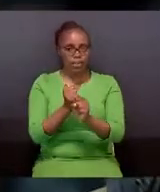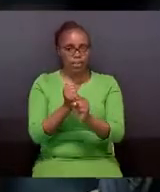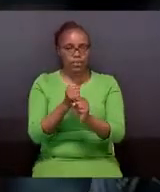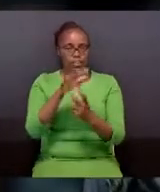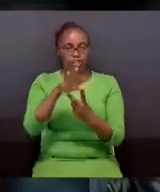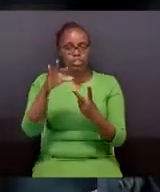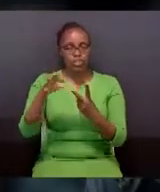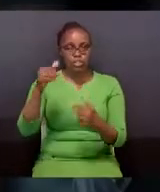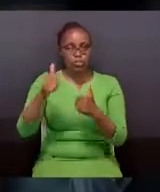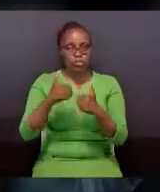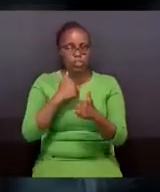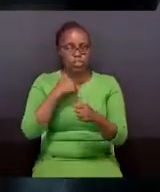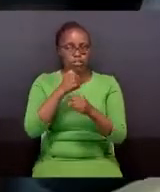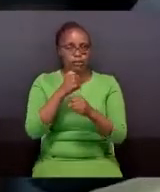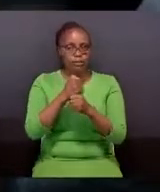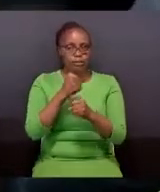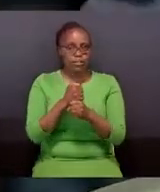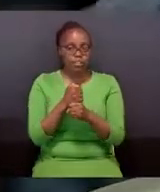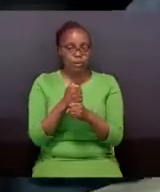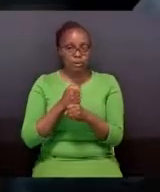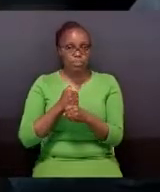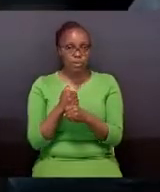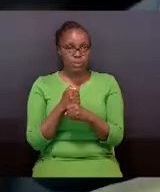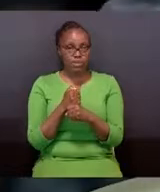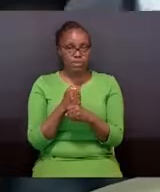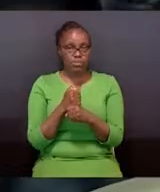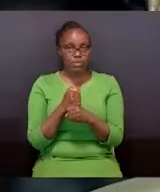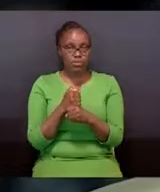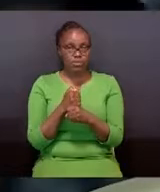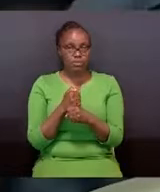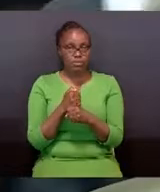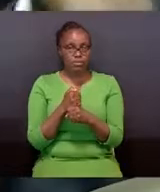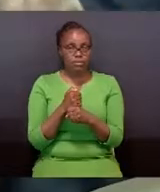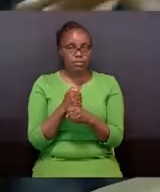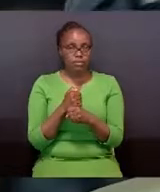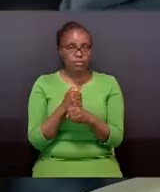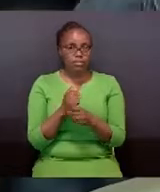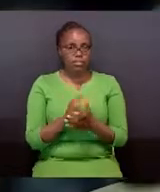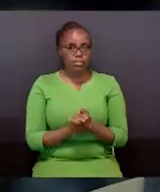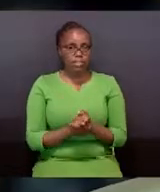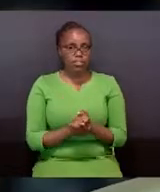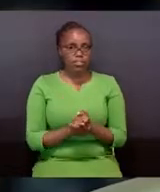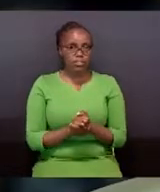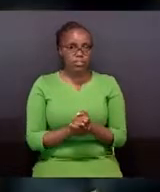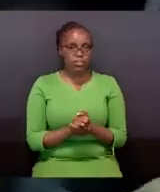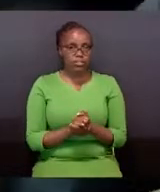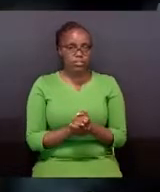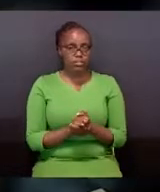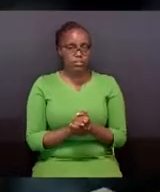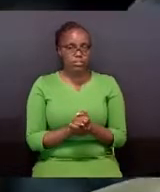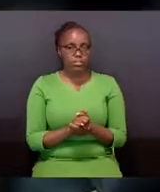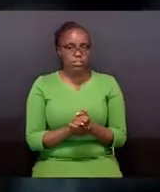the choices, how you are impacted, what you want to be, but also, and that's